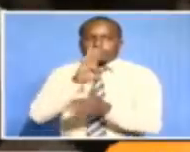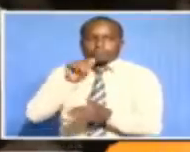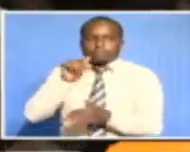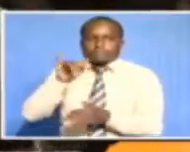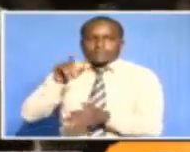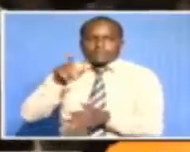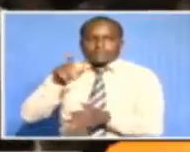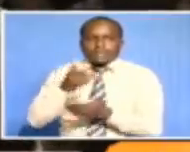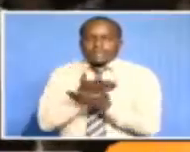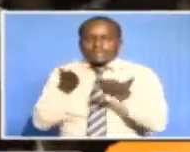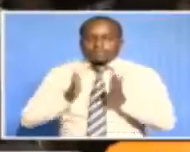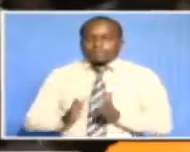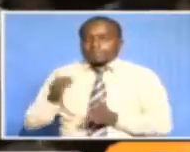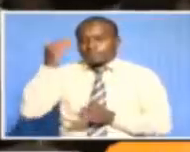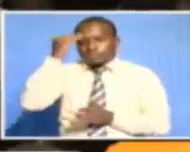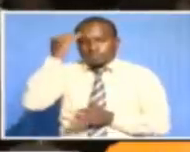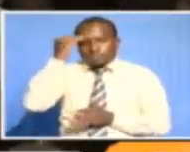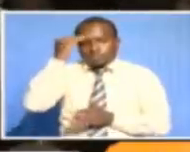Harry knows